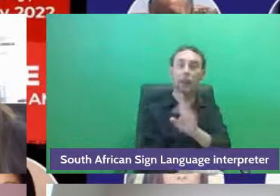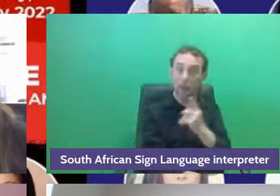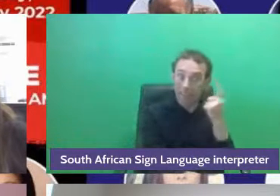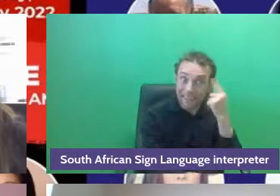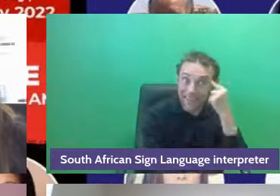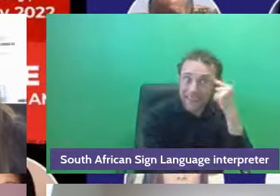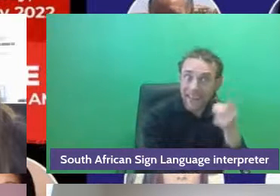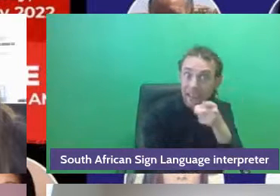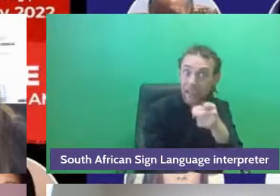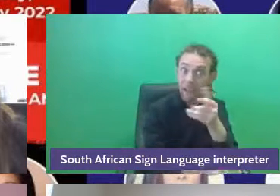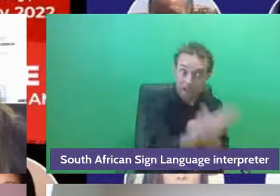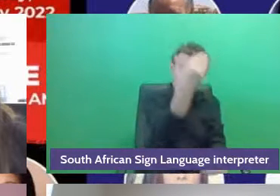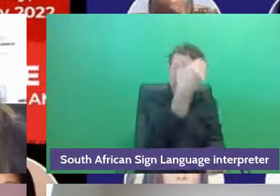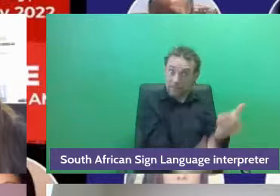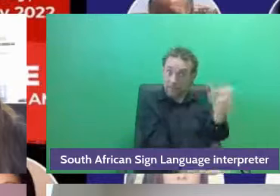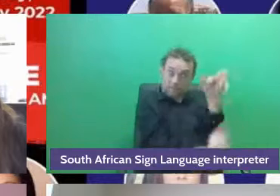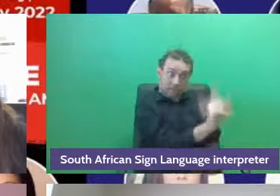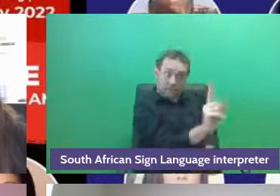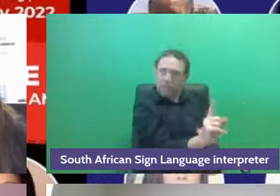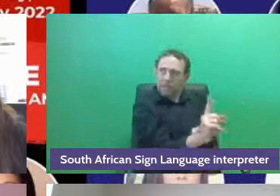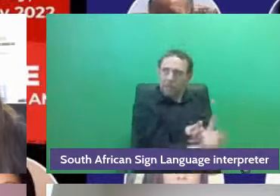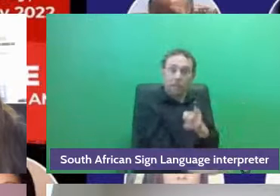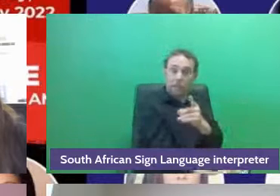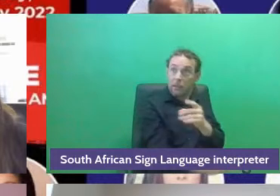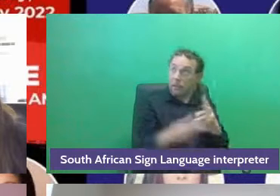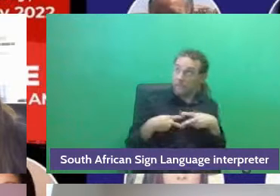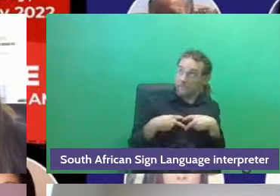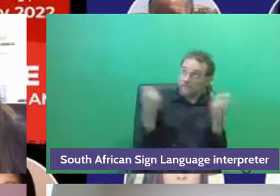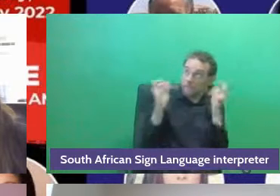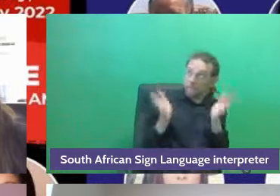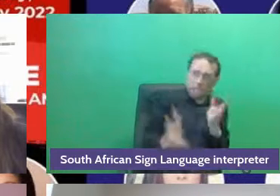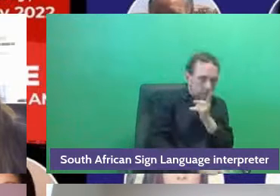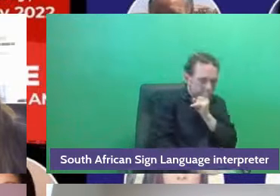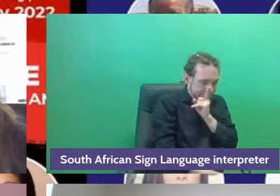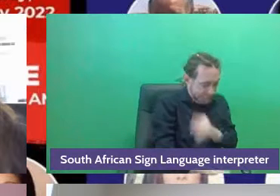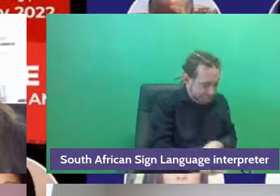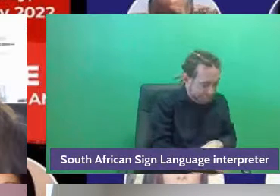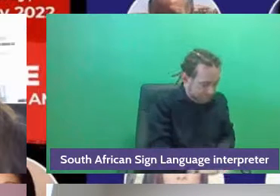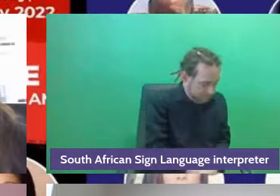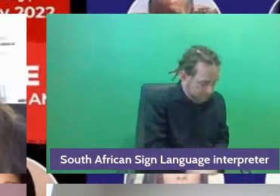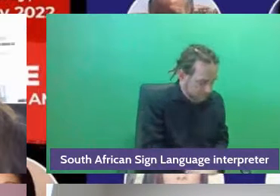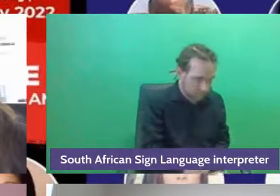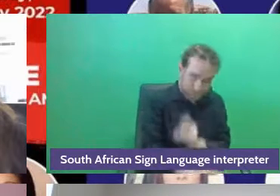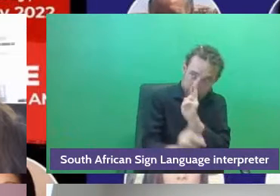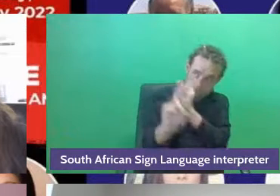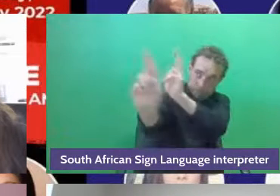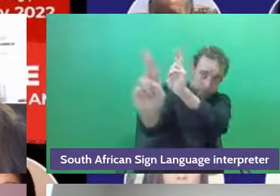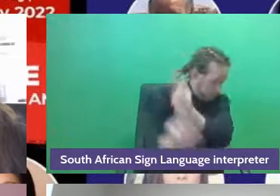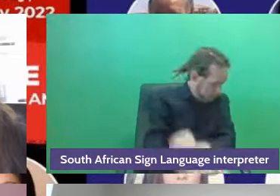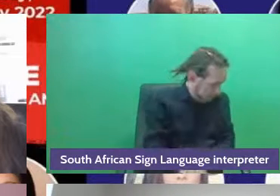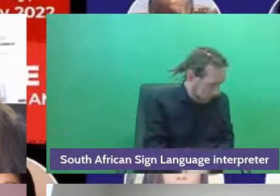not reporting cases of gender-based violence, or are not reporting, it is because our